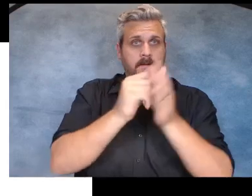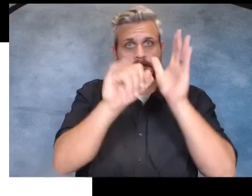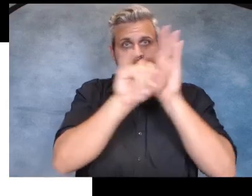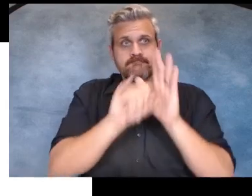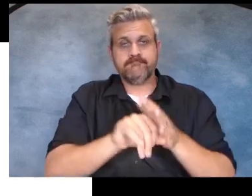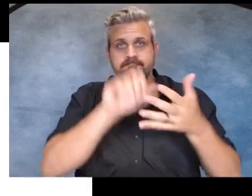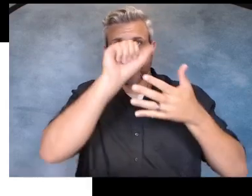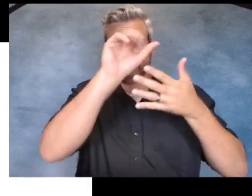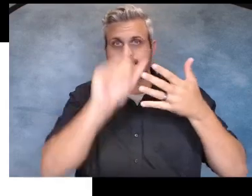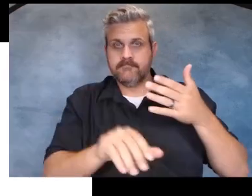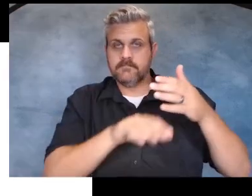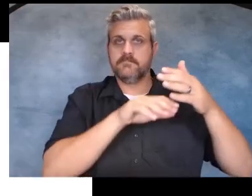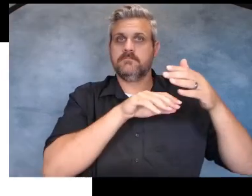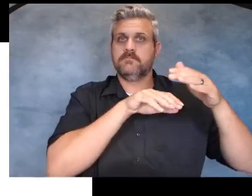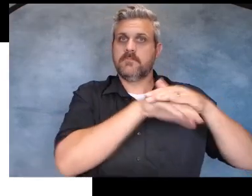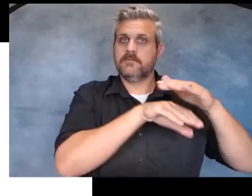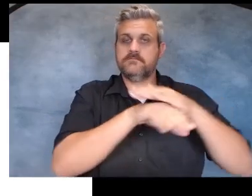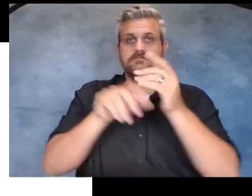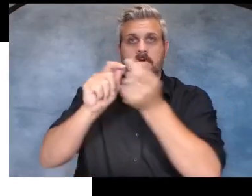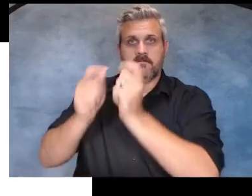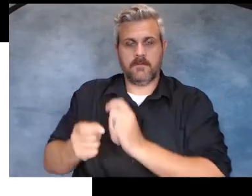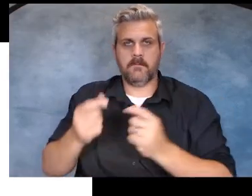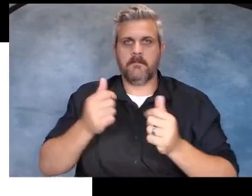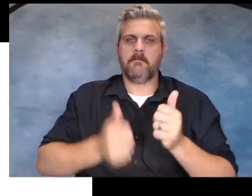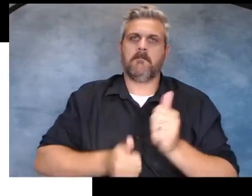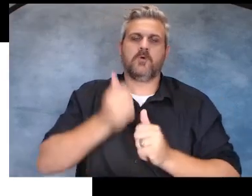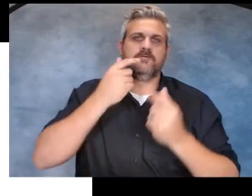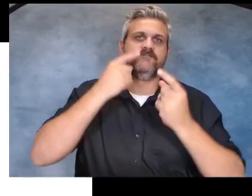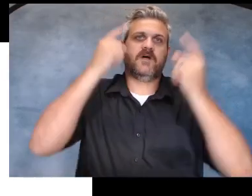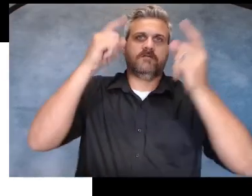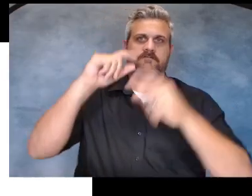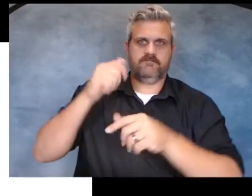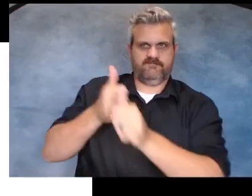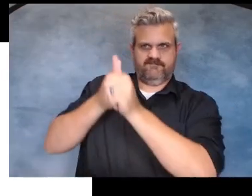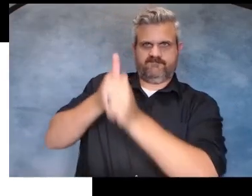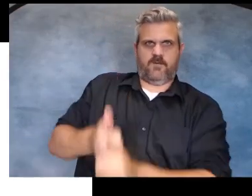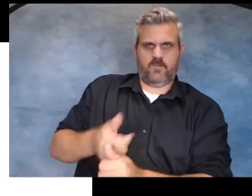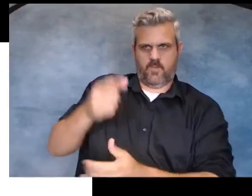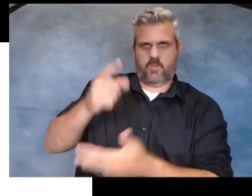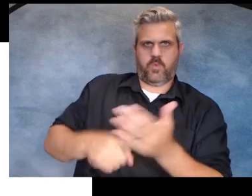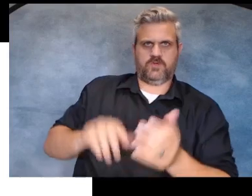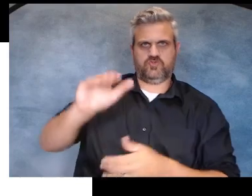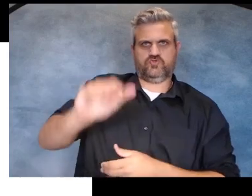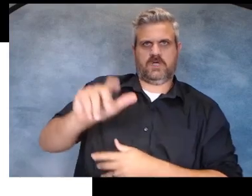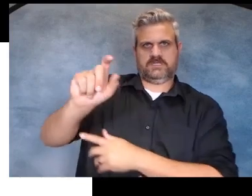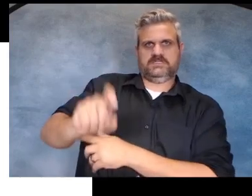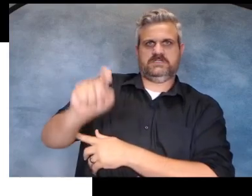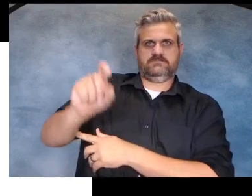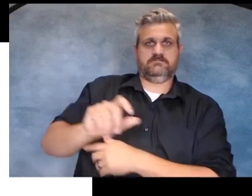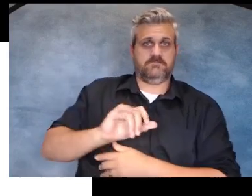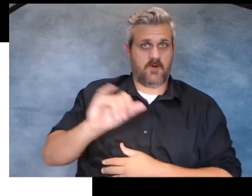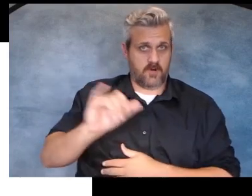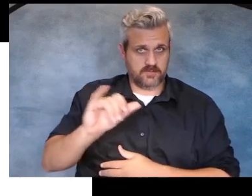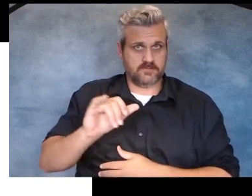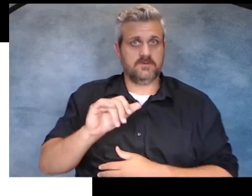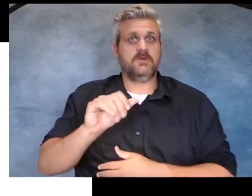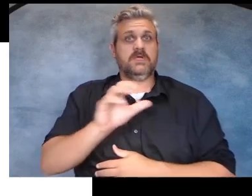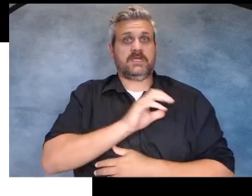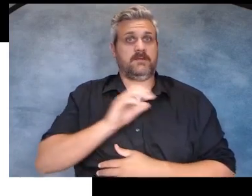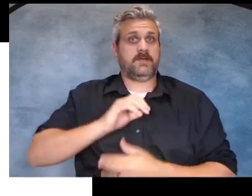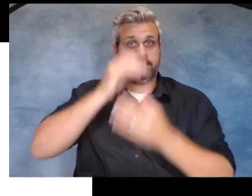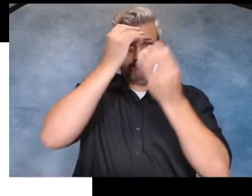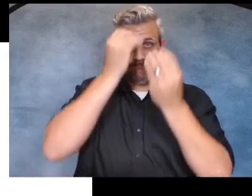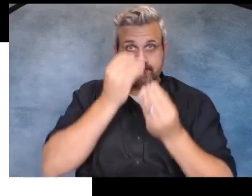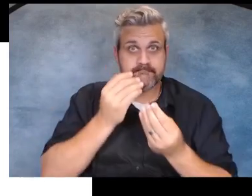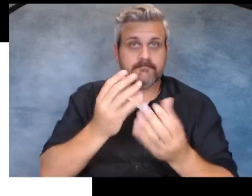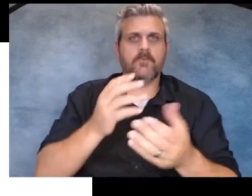identify accommodations and modifications that would be most effective based on the child's needs. They can also be informed of what